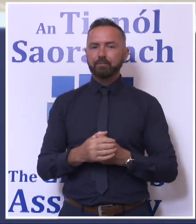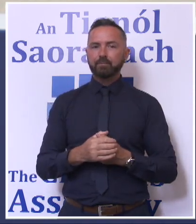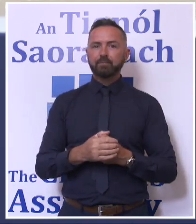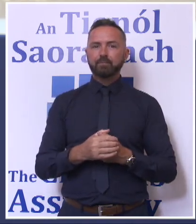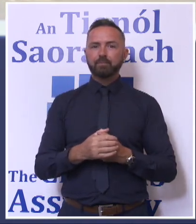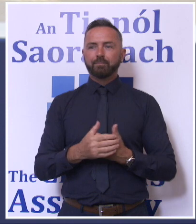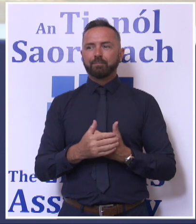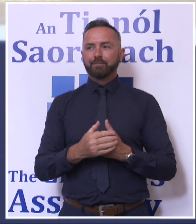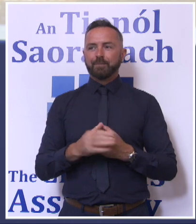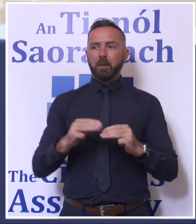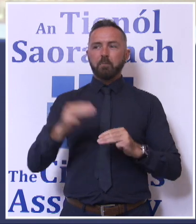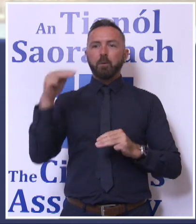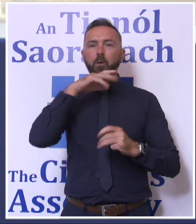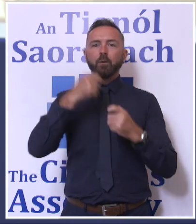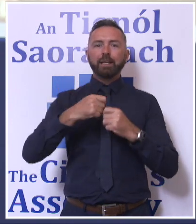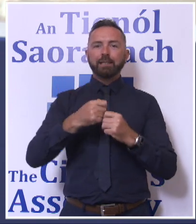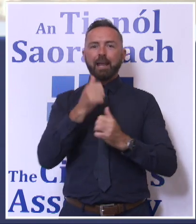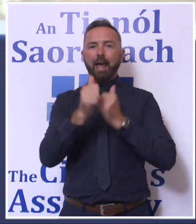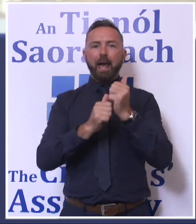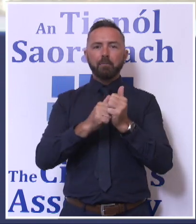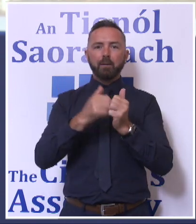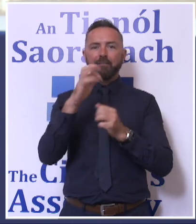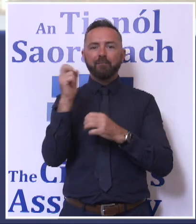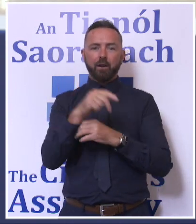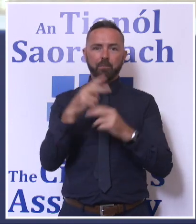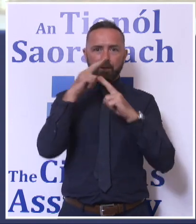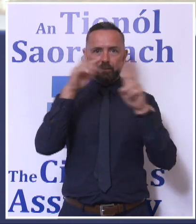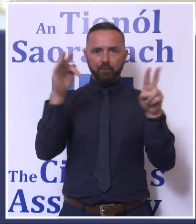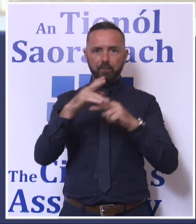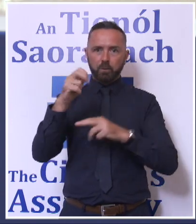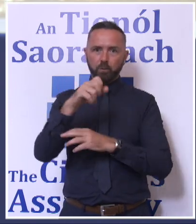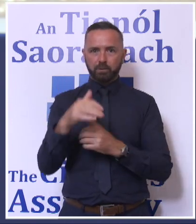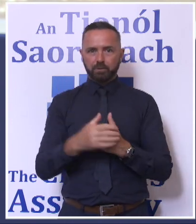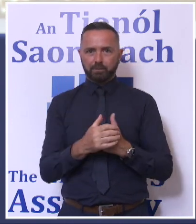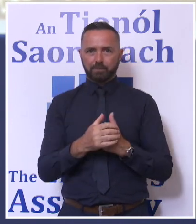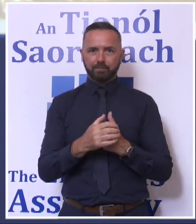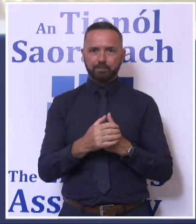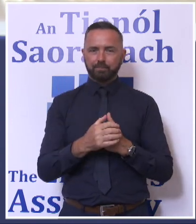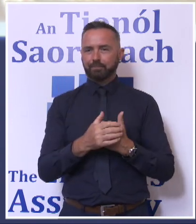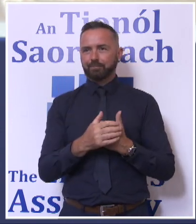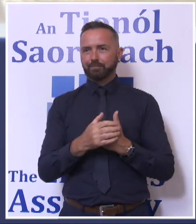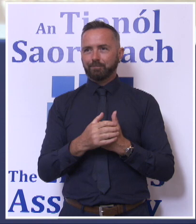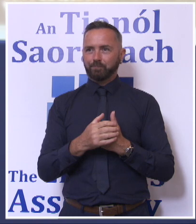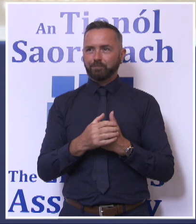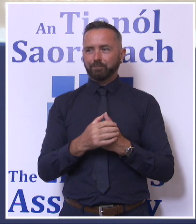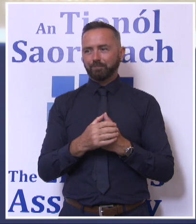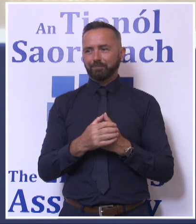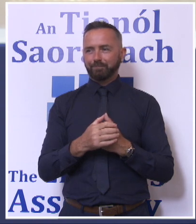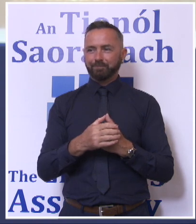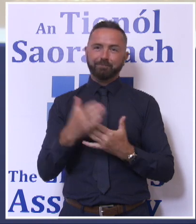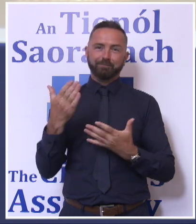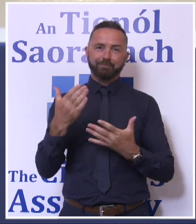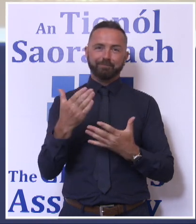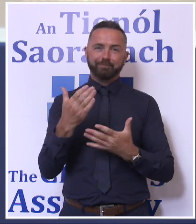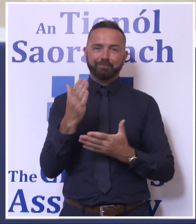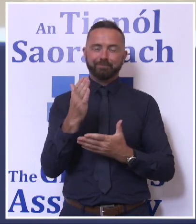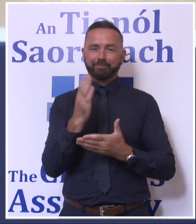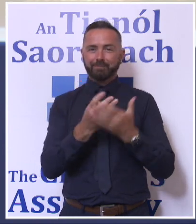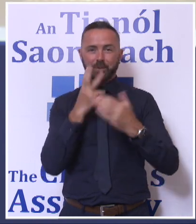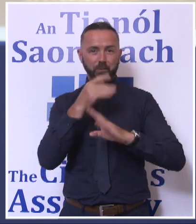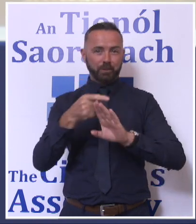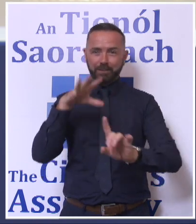directly elected mayor, and indeed the local government, the local structures that need to support that. Today,